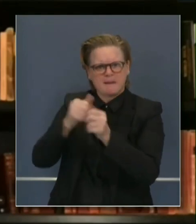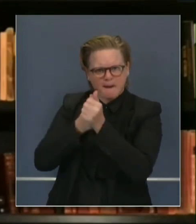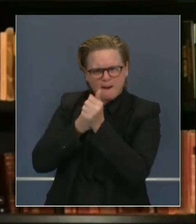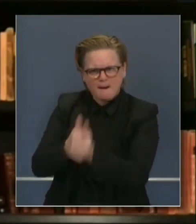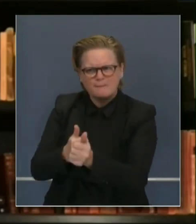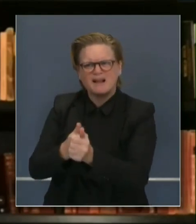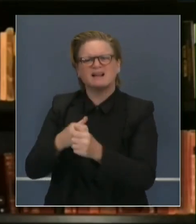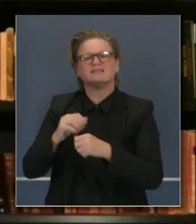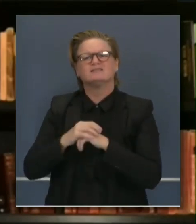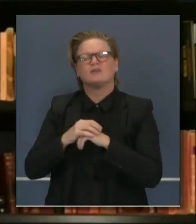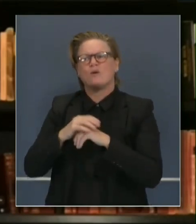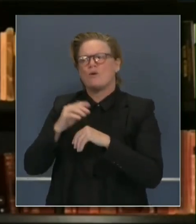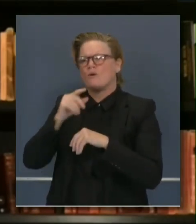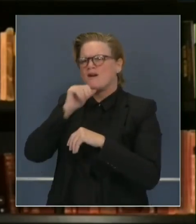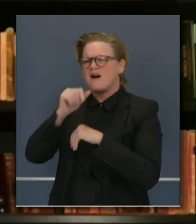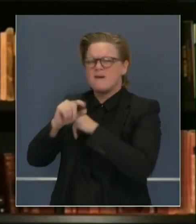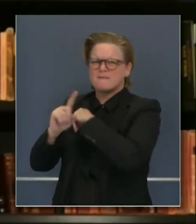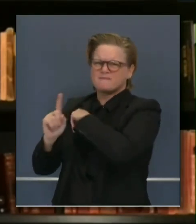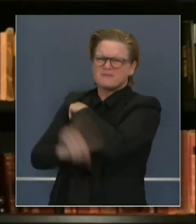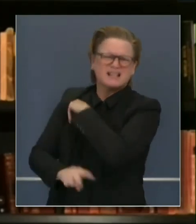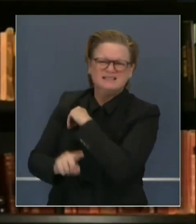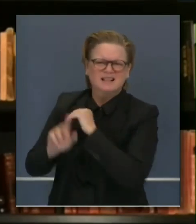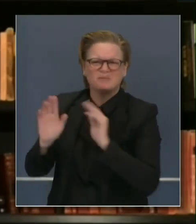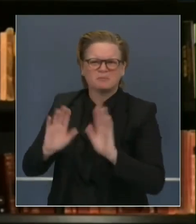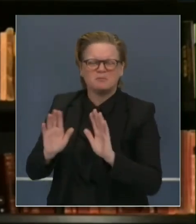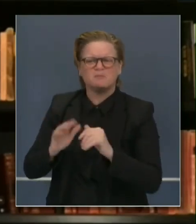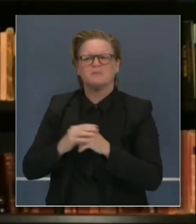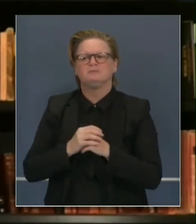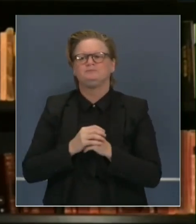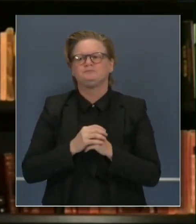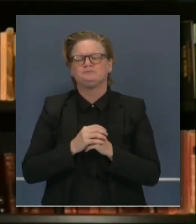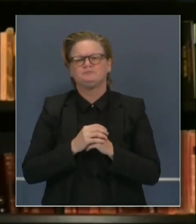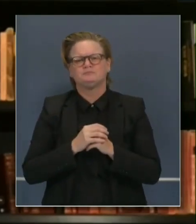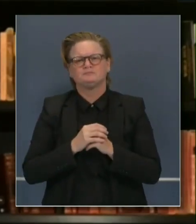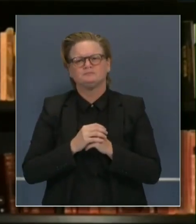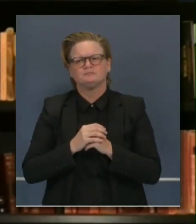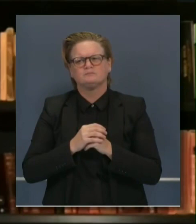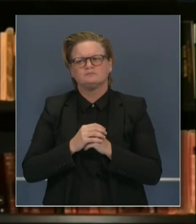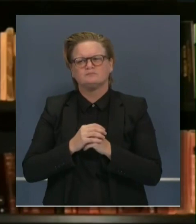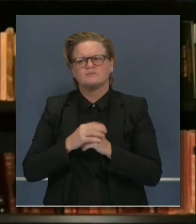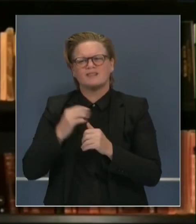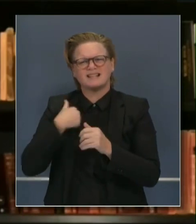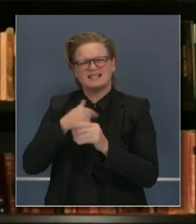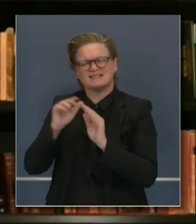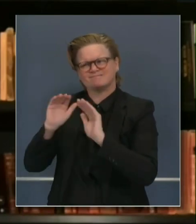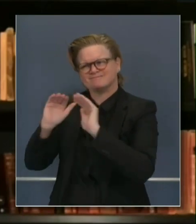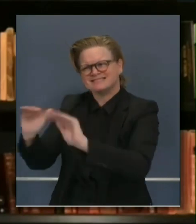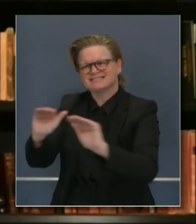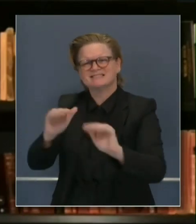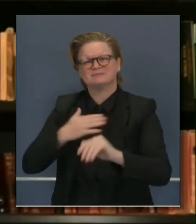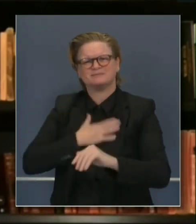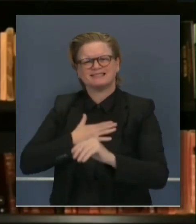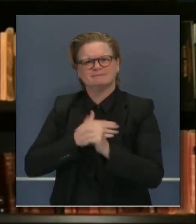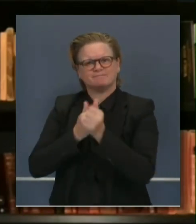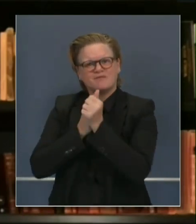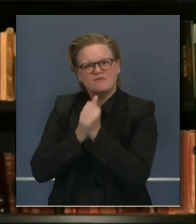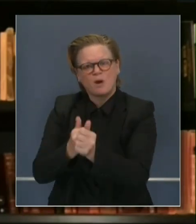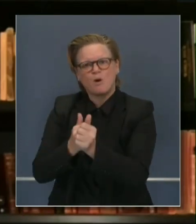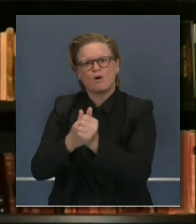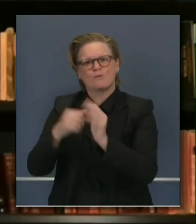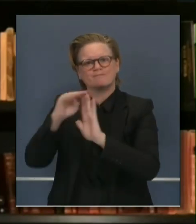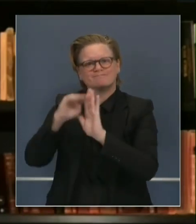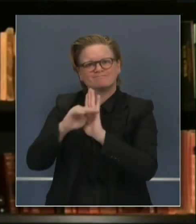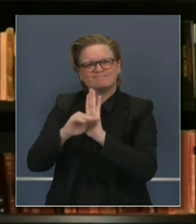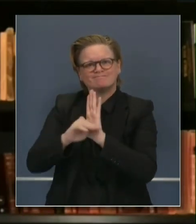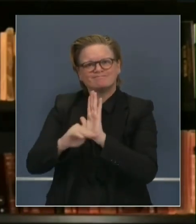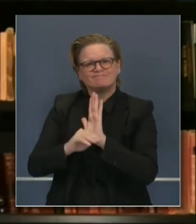hit businesses, whack them and fine them. They were really about getting people into compliance. and they're doing their part as well. So both